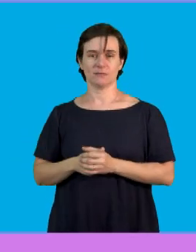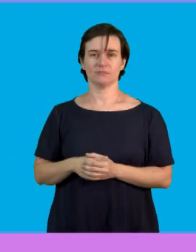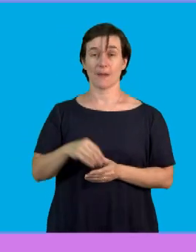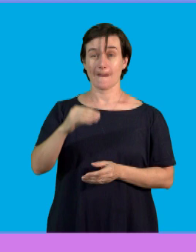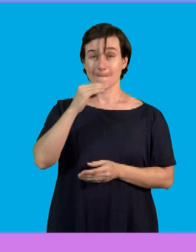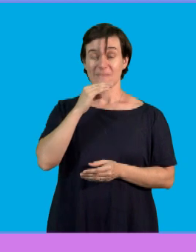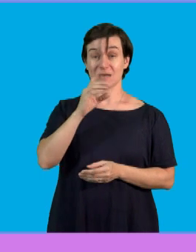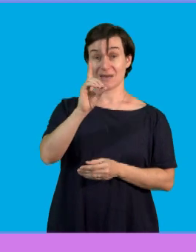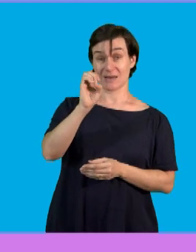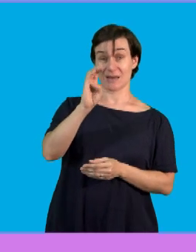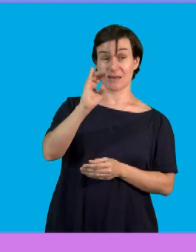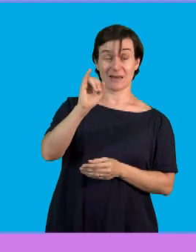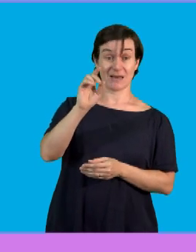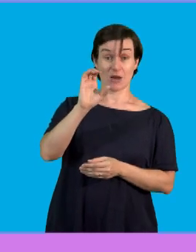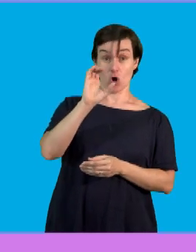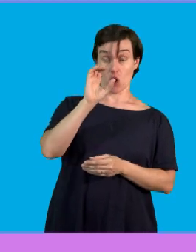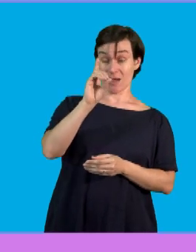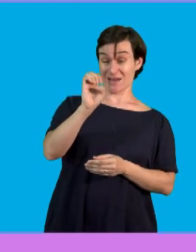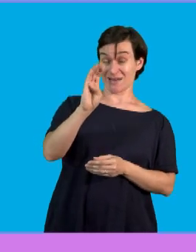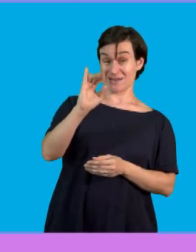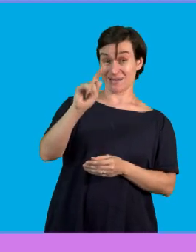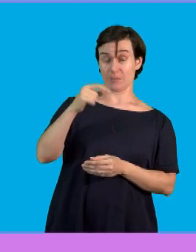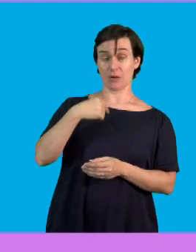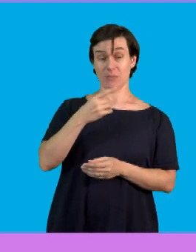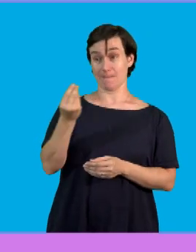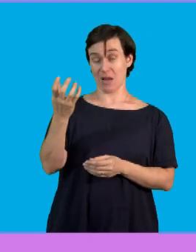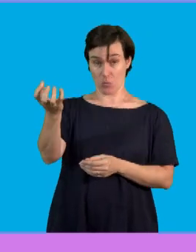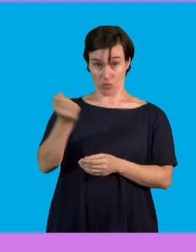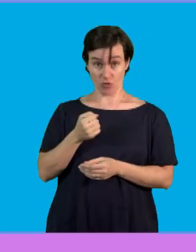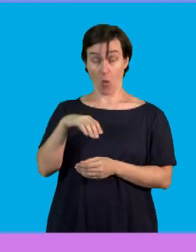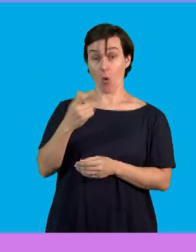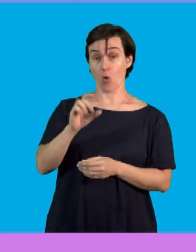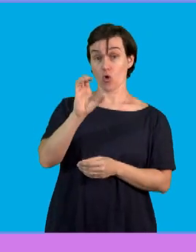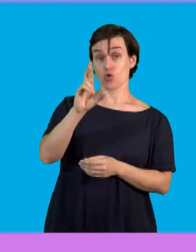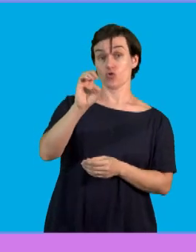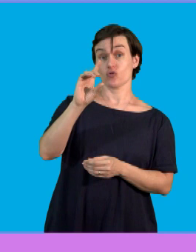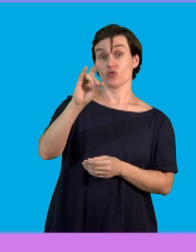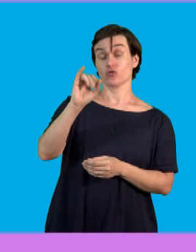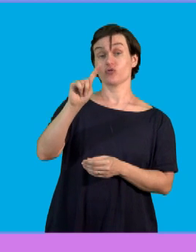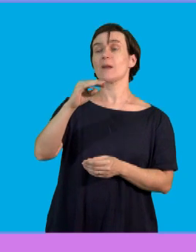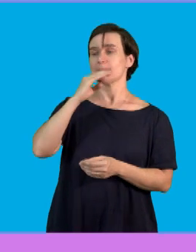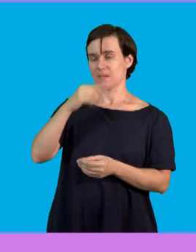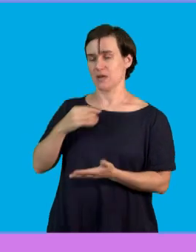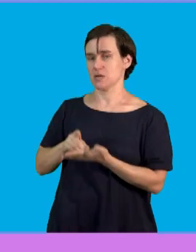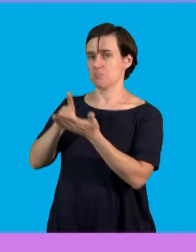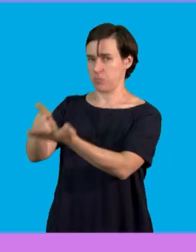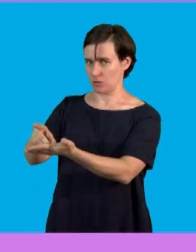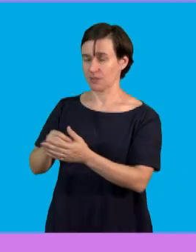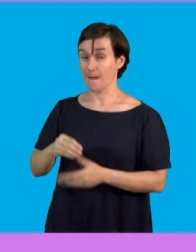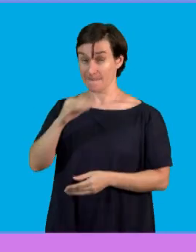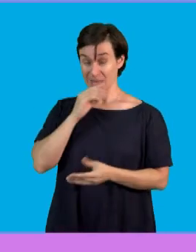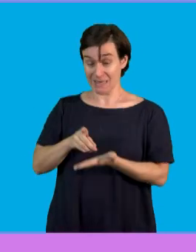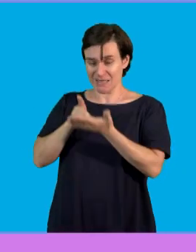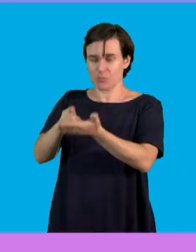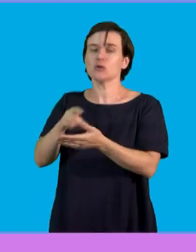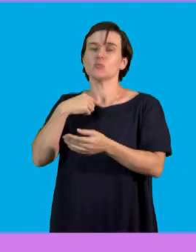of the account. When you talk of a credit, it's whereby a total amount of money has been deposited. So if it says deposited, it means we are